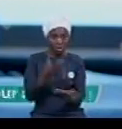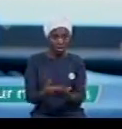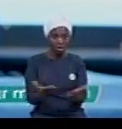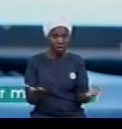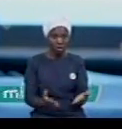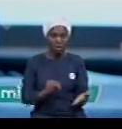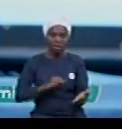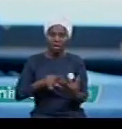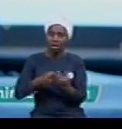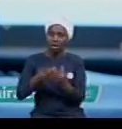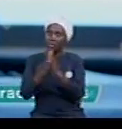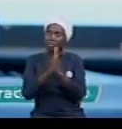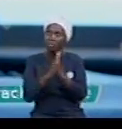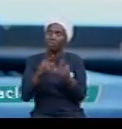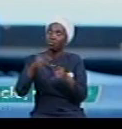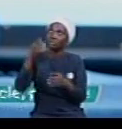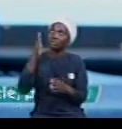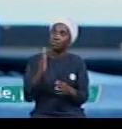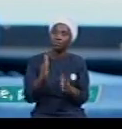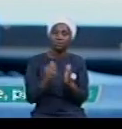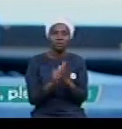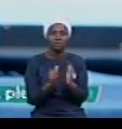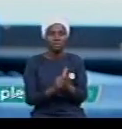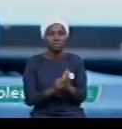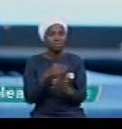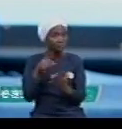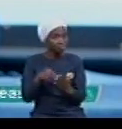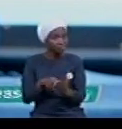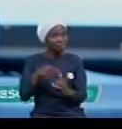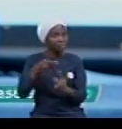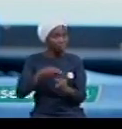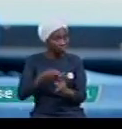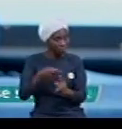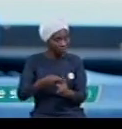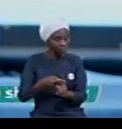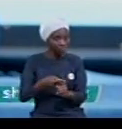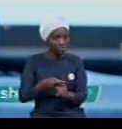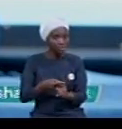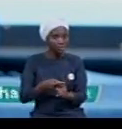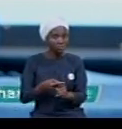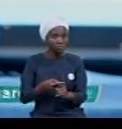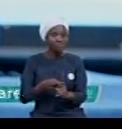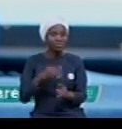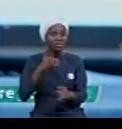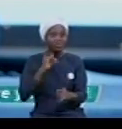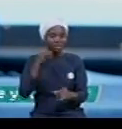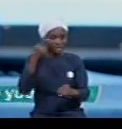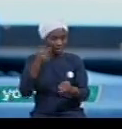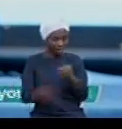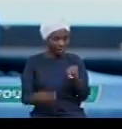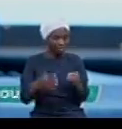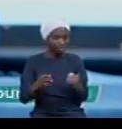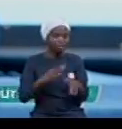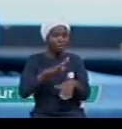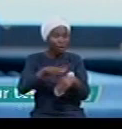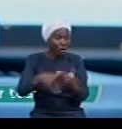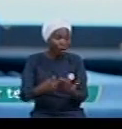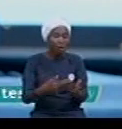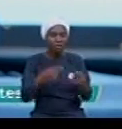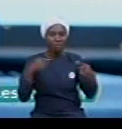Olorun pe Olorun osu yi o un na ni opin de ba gbogbo awon irora iyo ninu aye